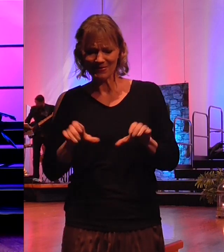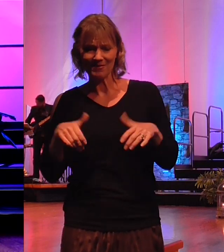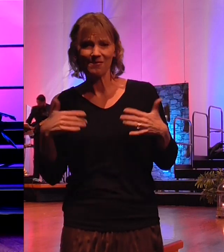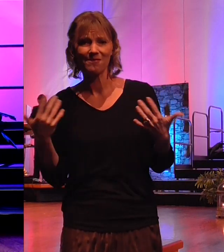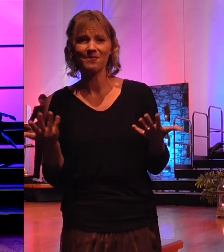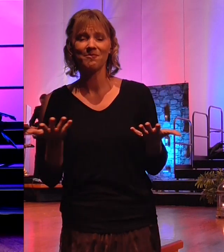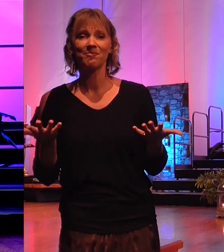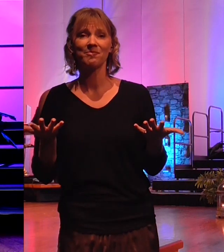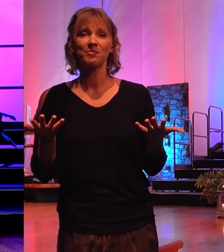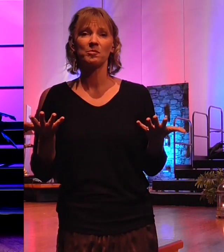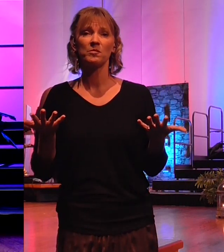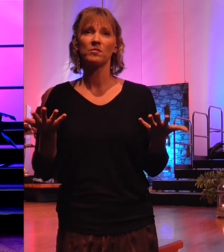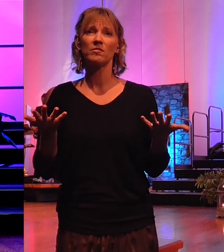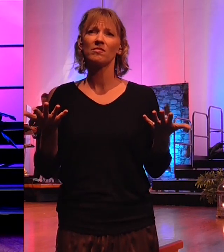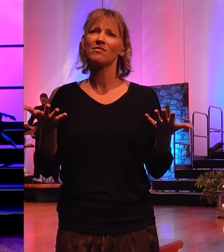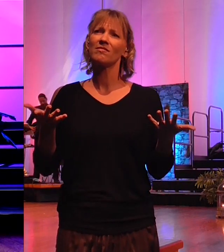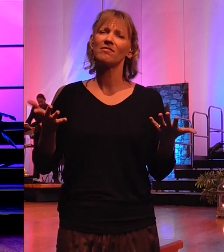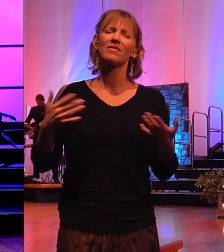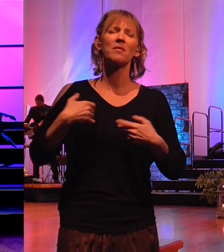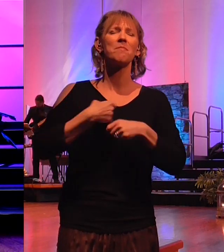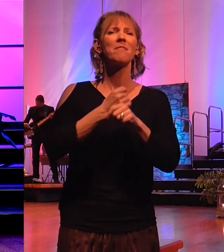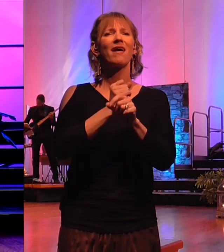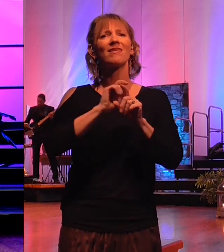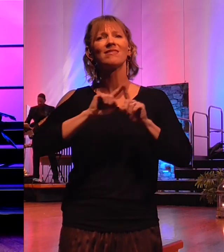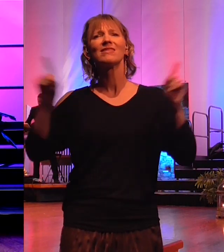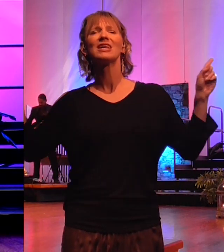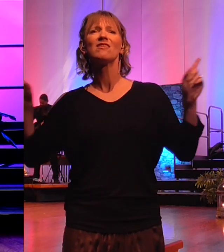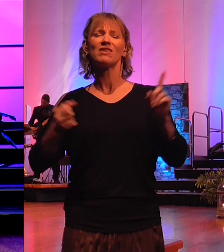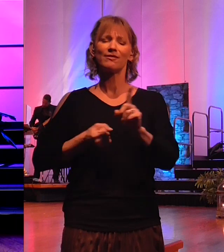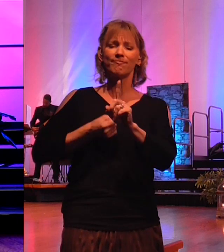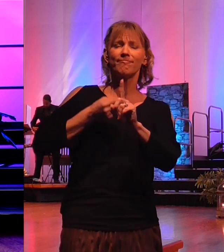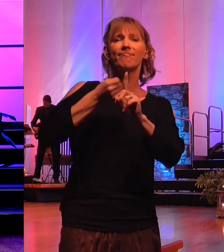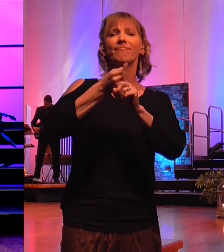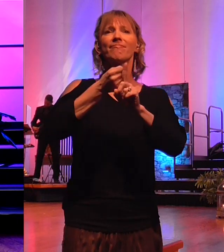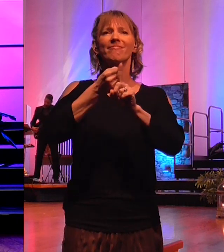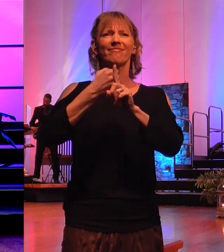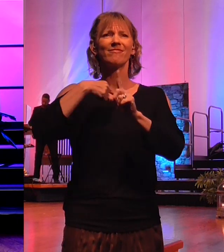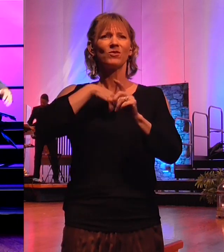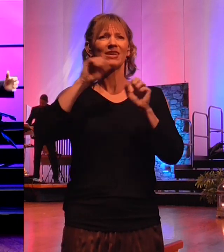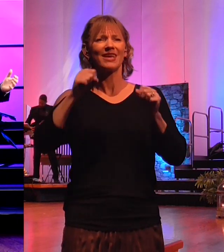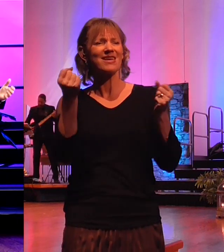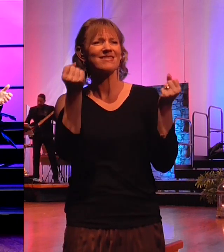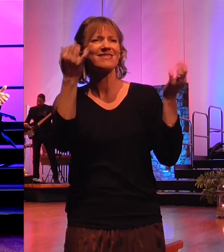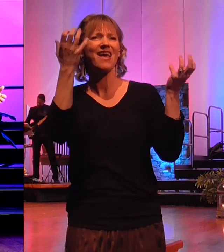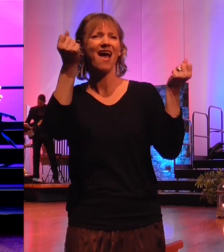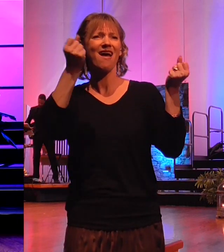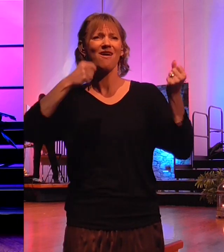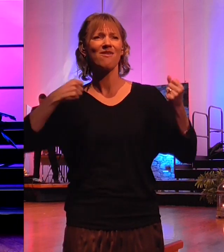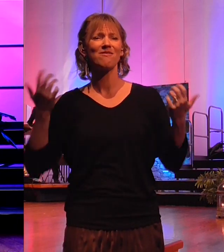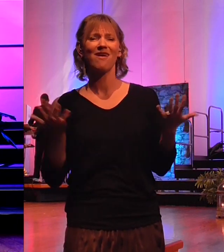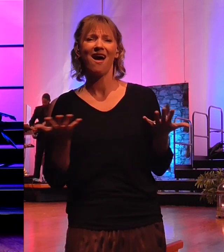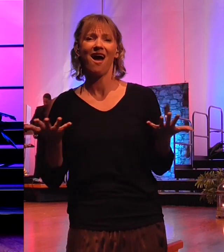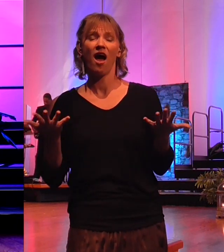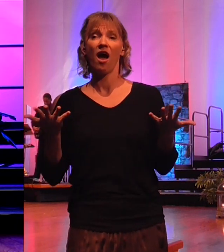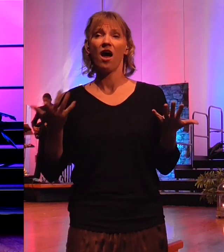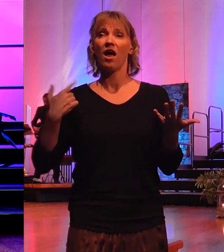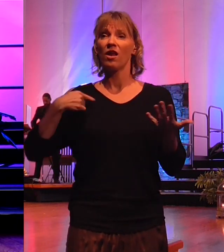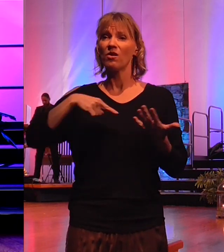to make a difference? What can we say? Where do we